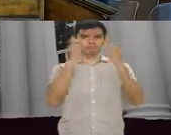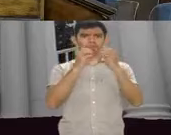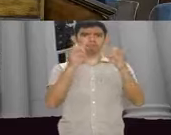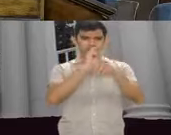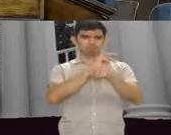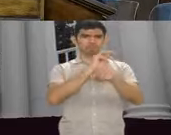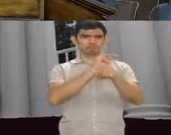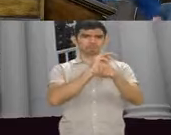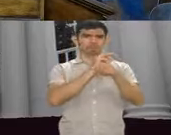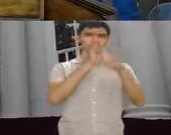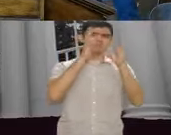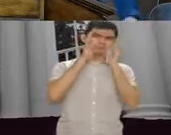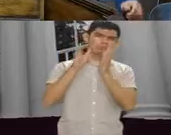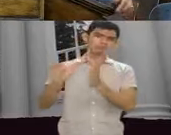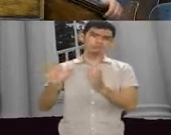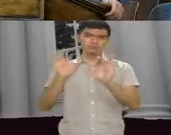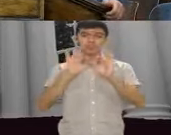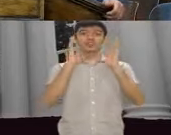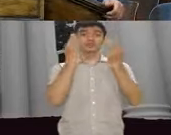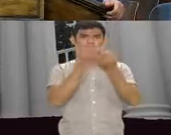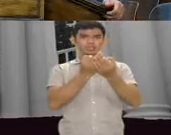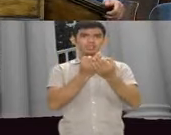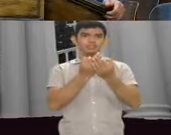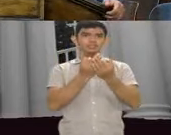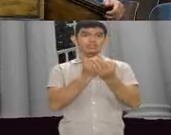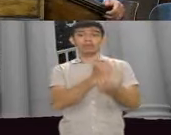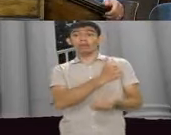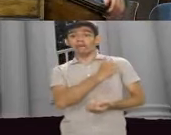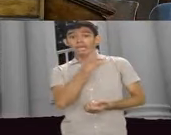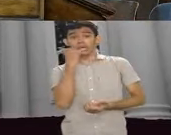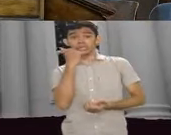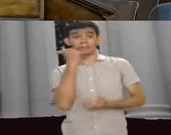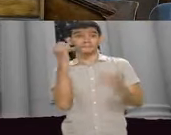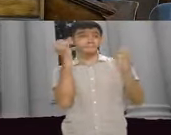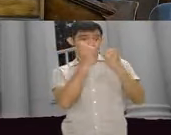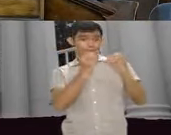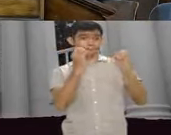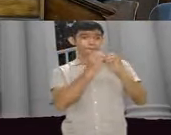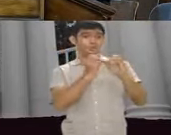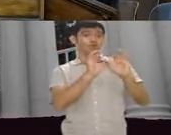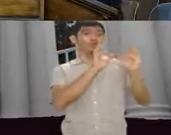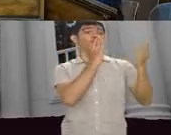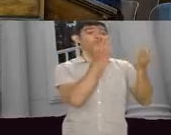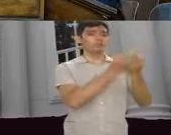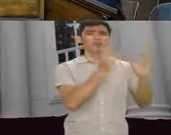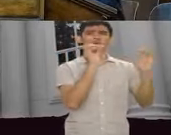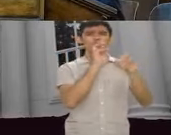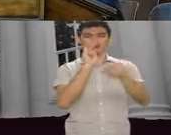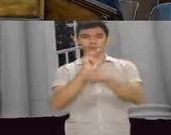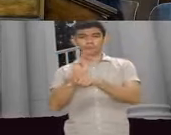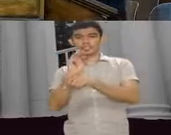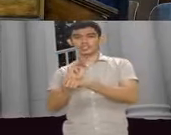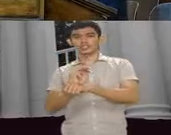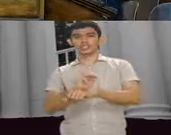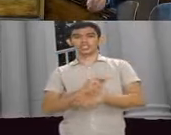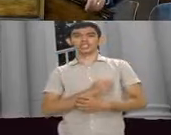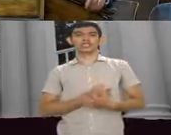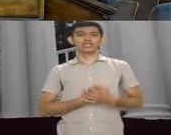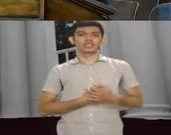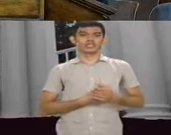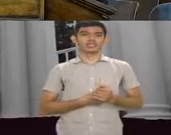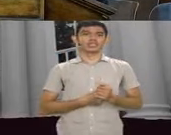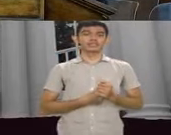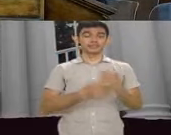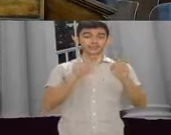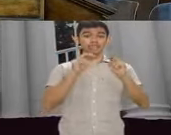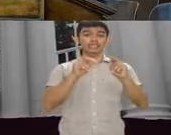ministry, gibiyaan sad ang family. Ang uban sad, puro ra sad family, wagi ministry.